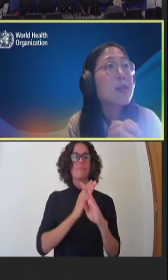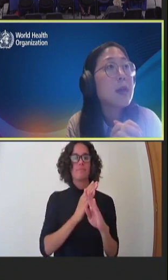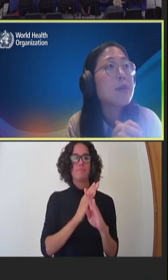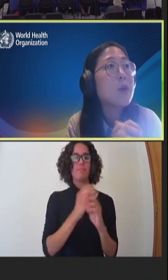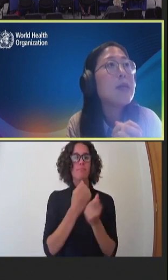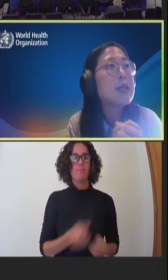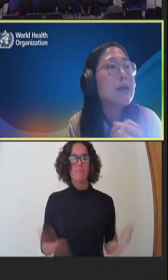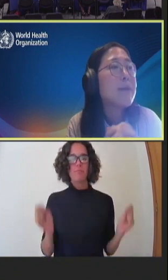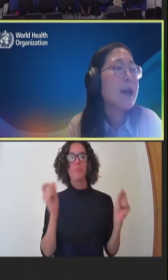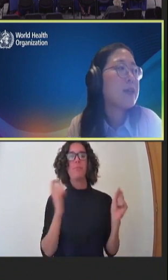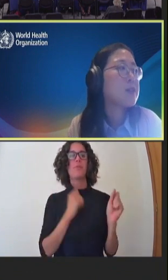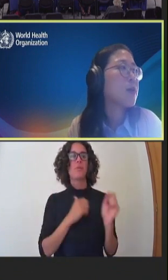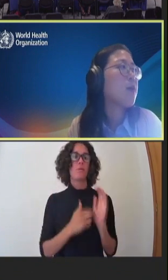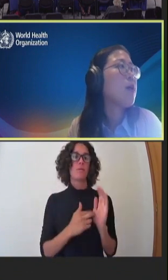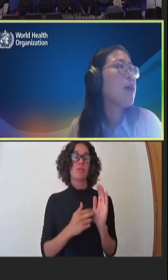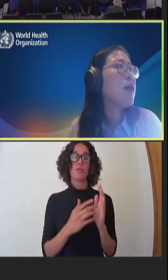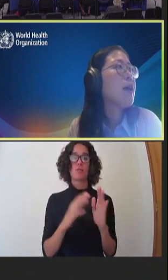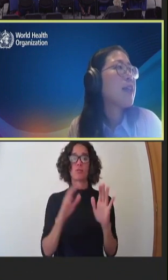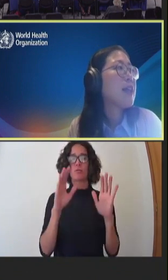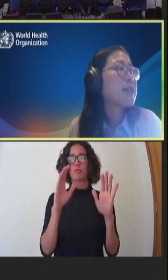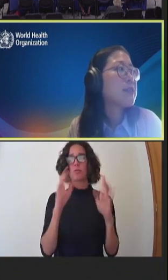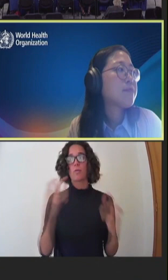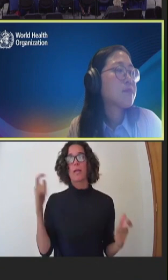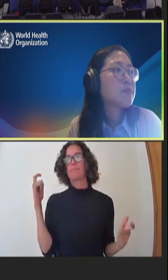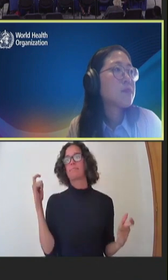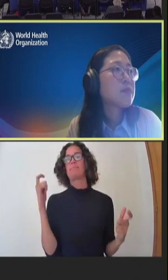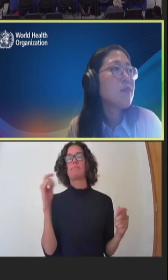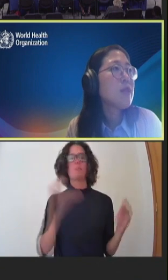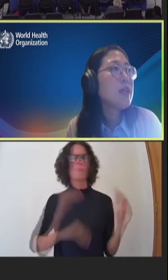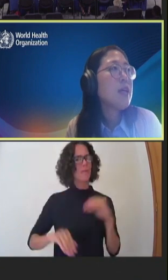representing the great morbidity impact as well. Next.